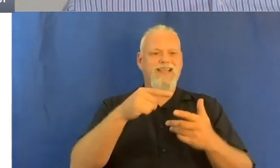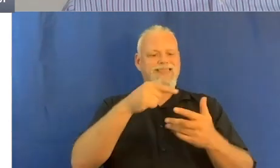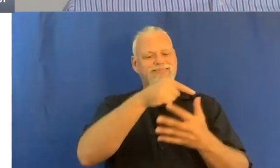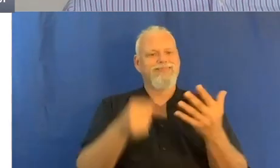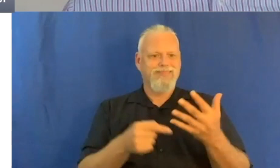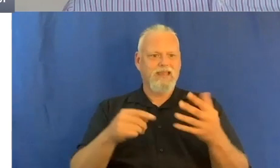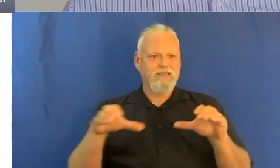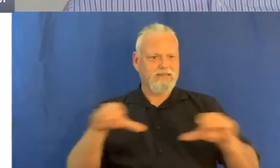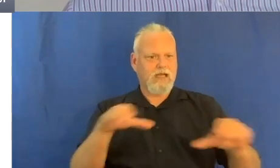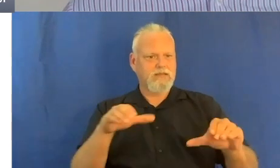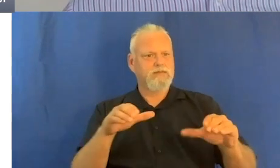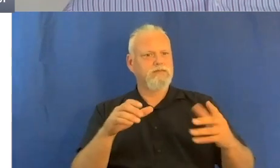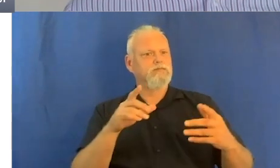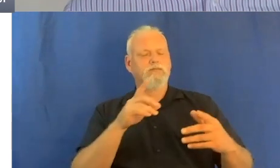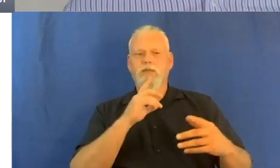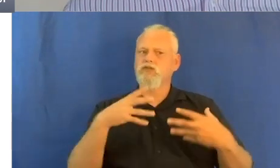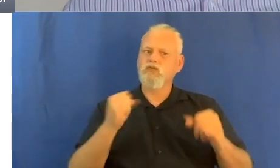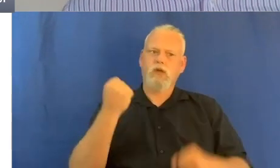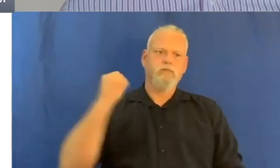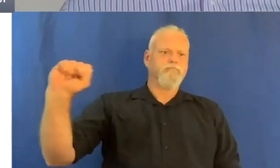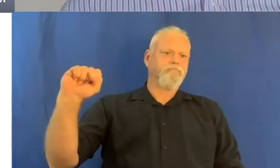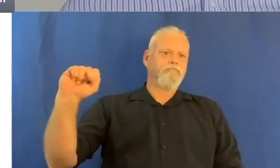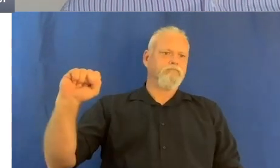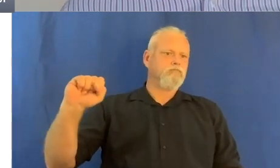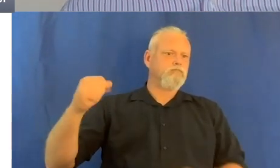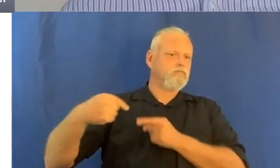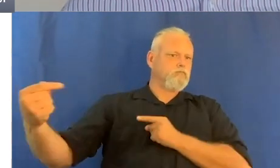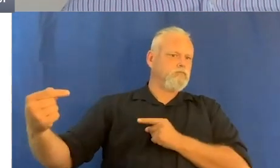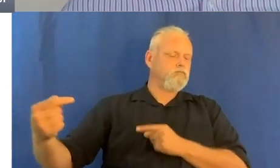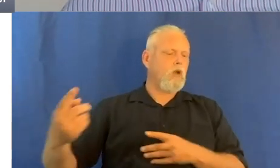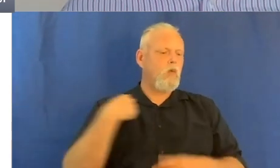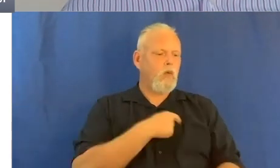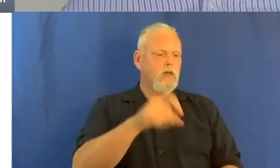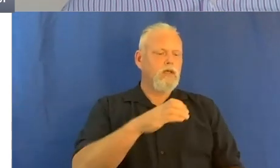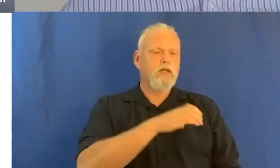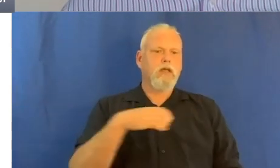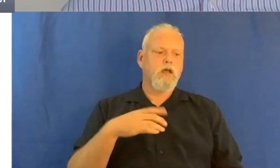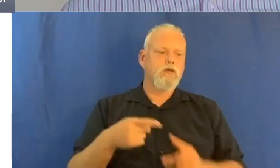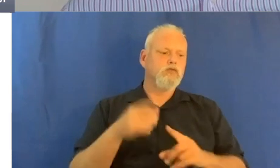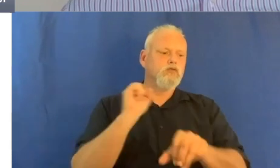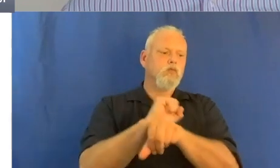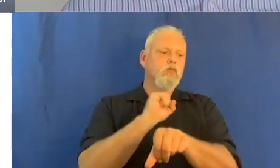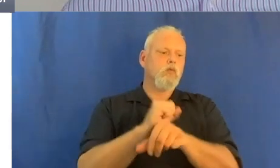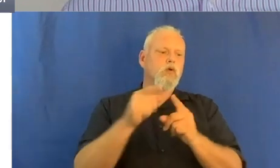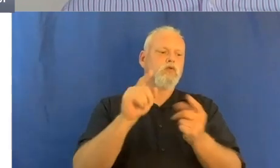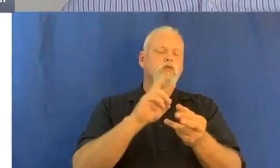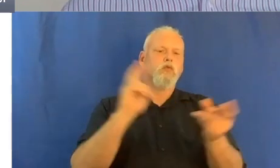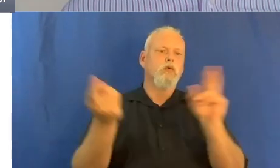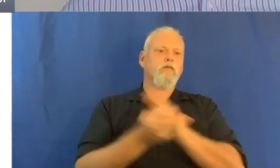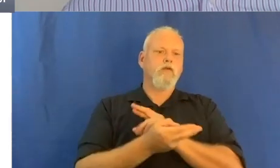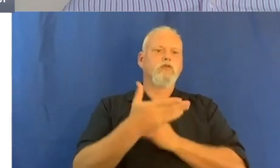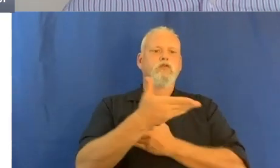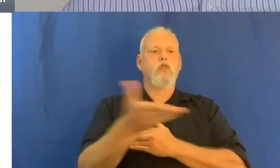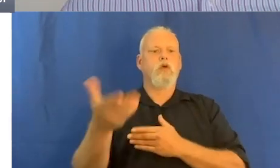strongly opposed, and we need Congress to work to reverse those